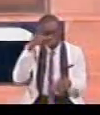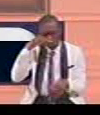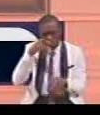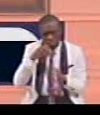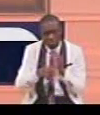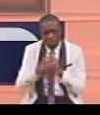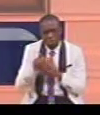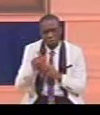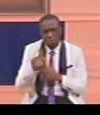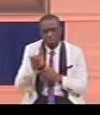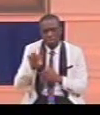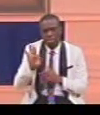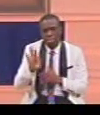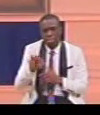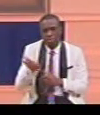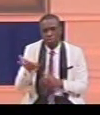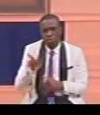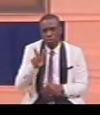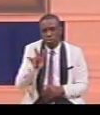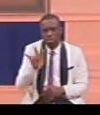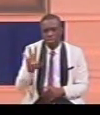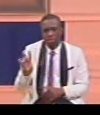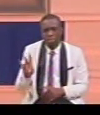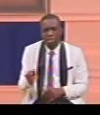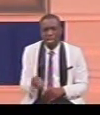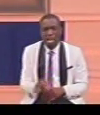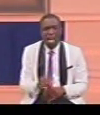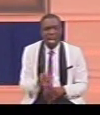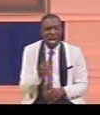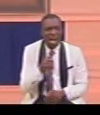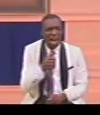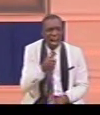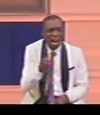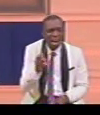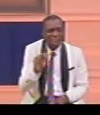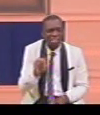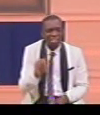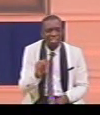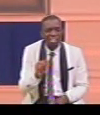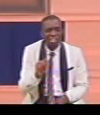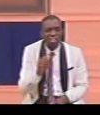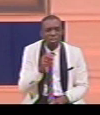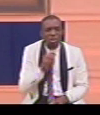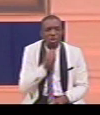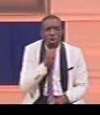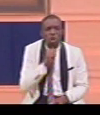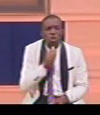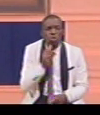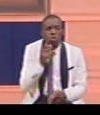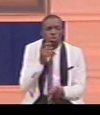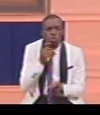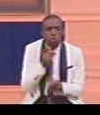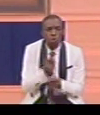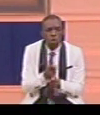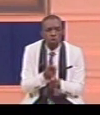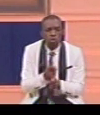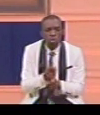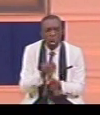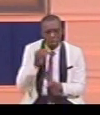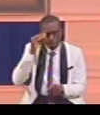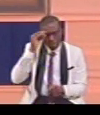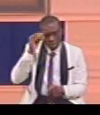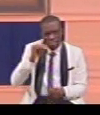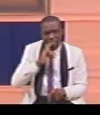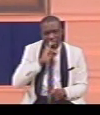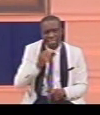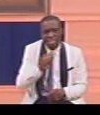An unjust man is an abomination to the just, An unjust man is an abomination